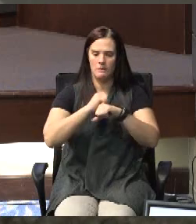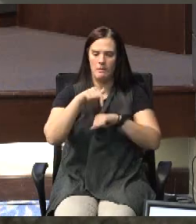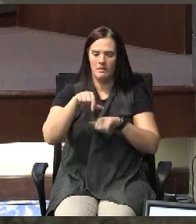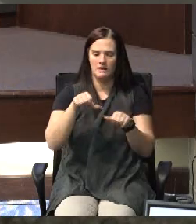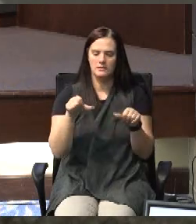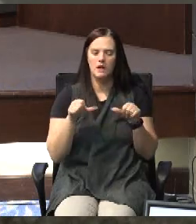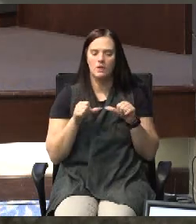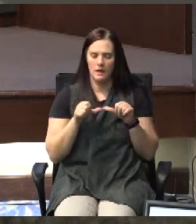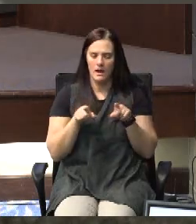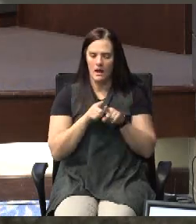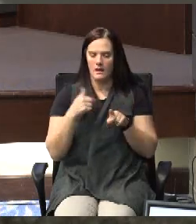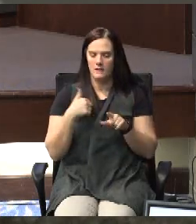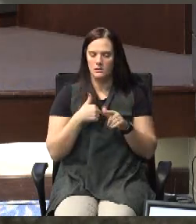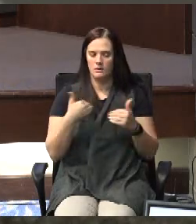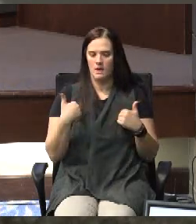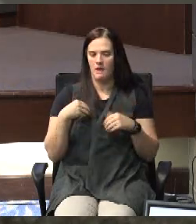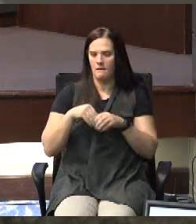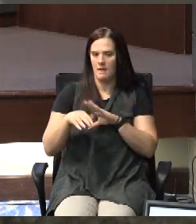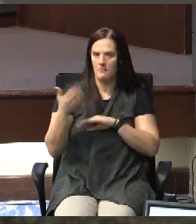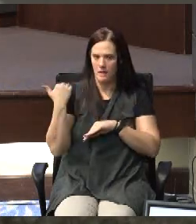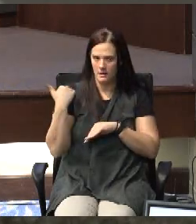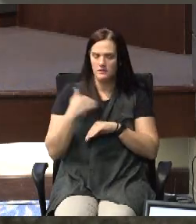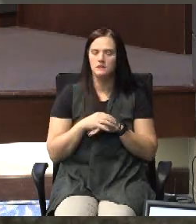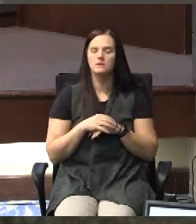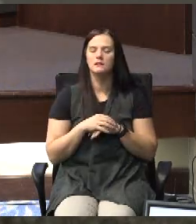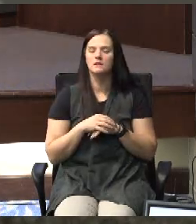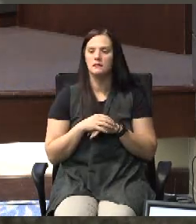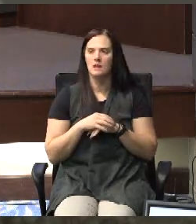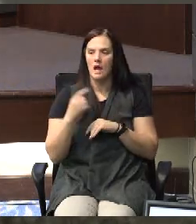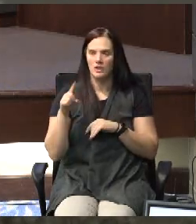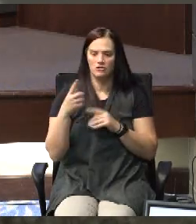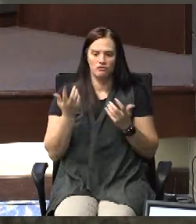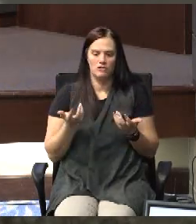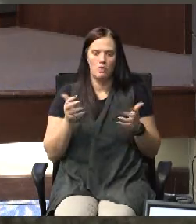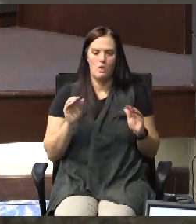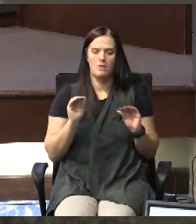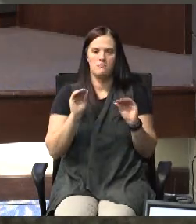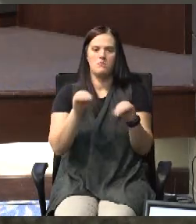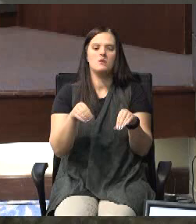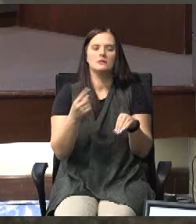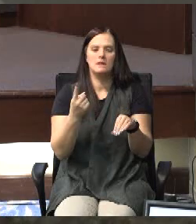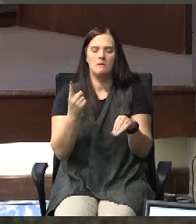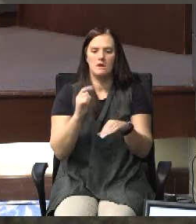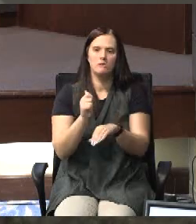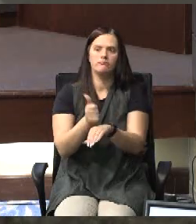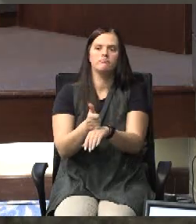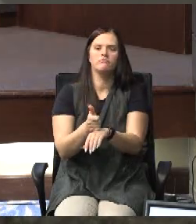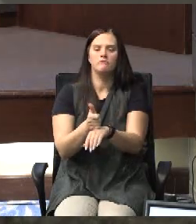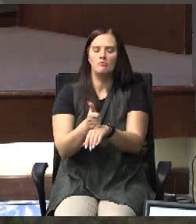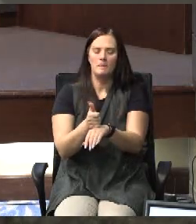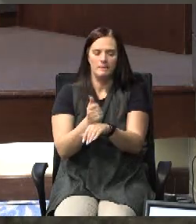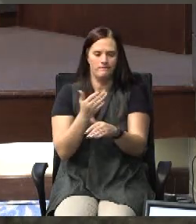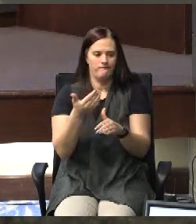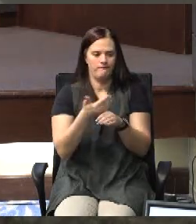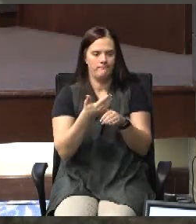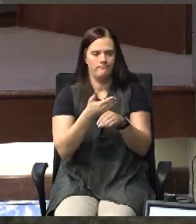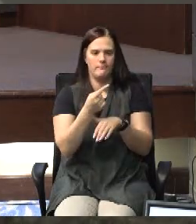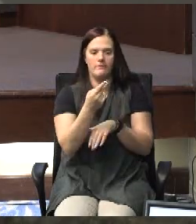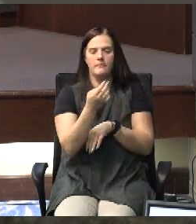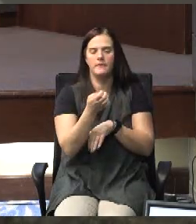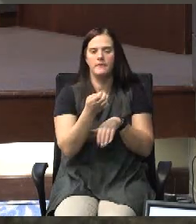this area as we have in the past. I didn't want to put something in there that would disturb